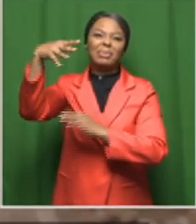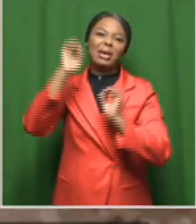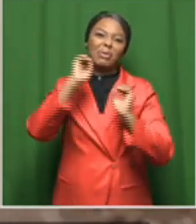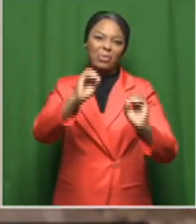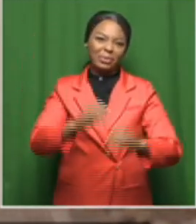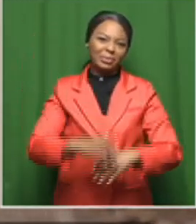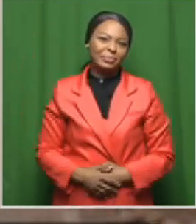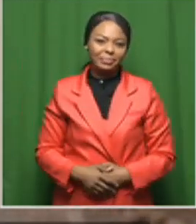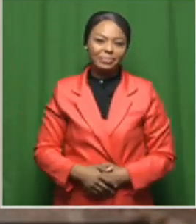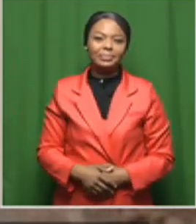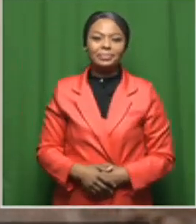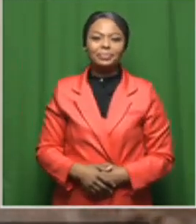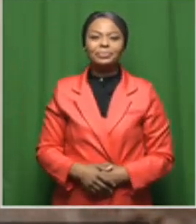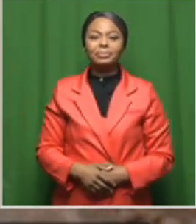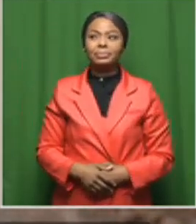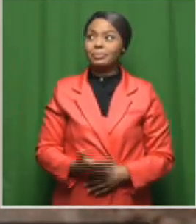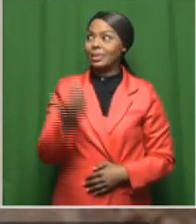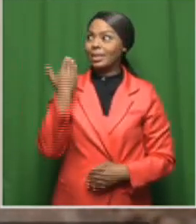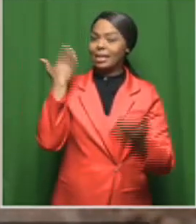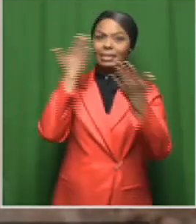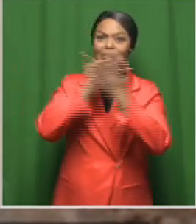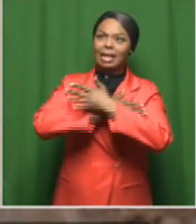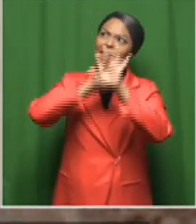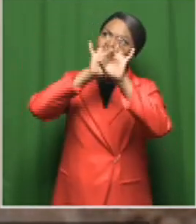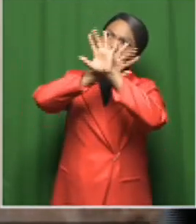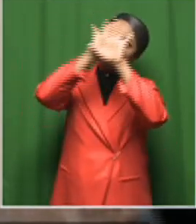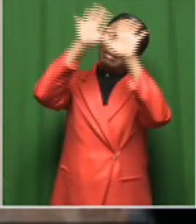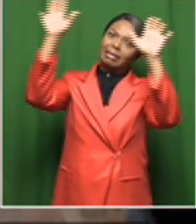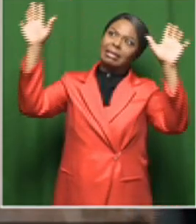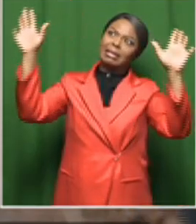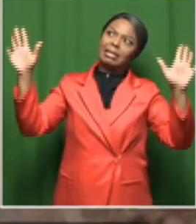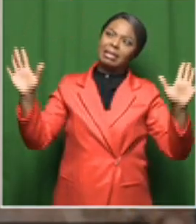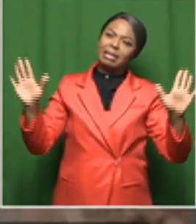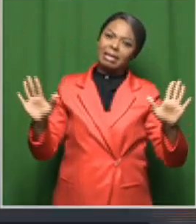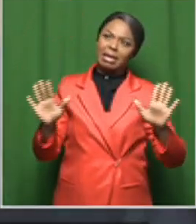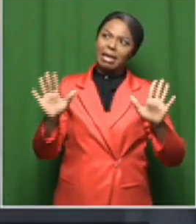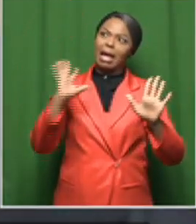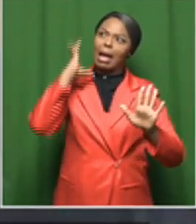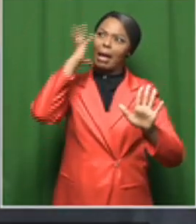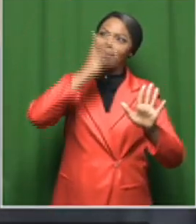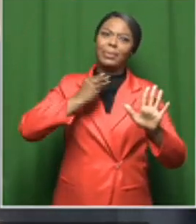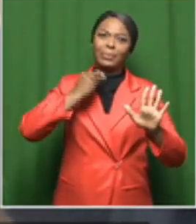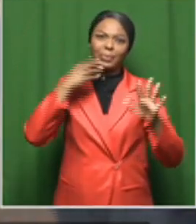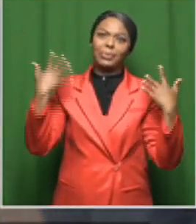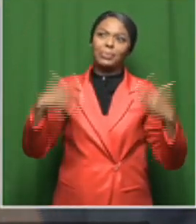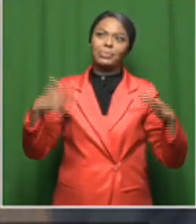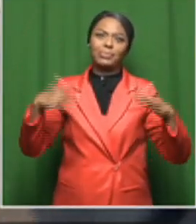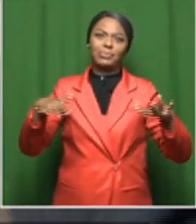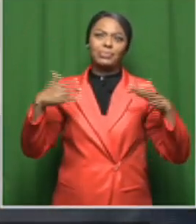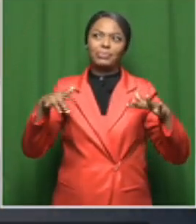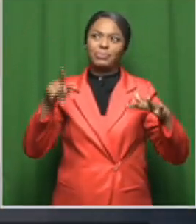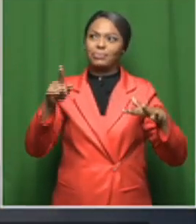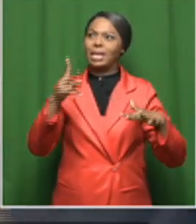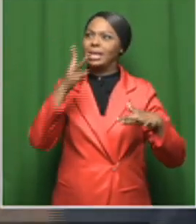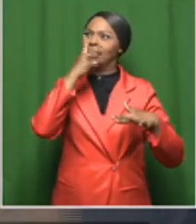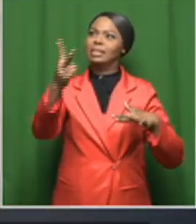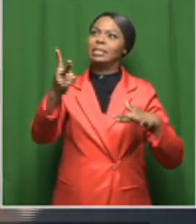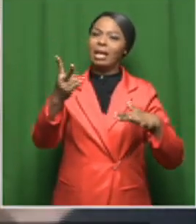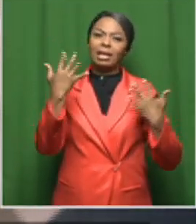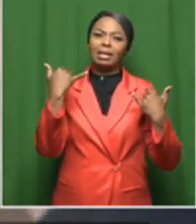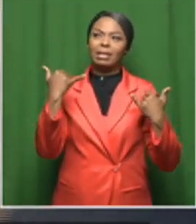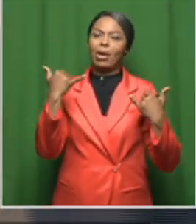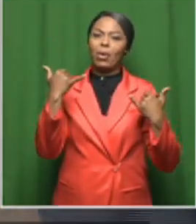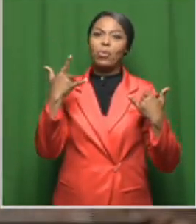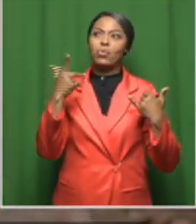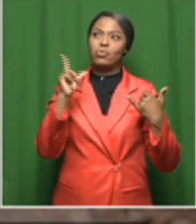was a clear evening where we got to see. And I always say it when you stand here, that you suddenly realize the globe